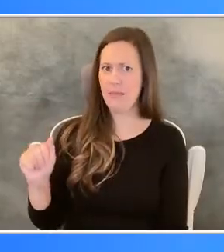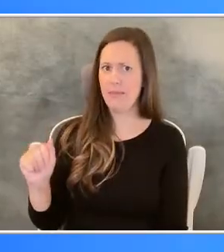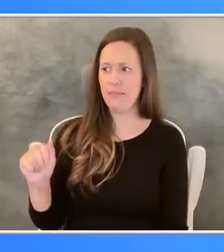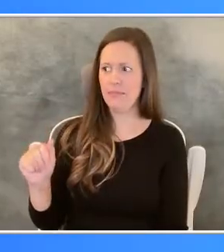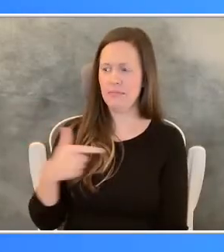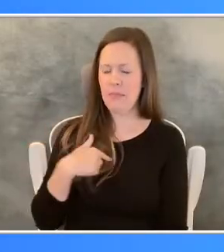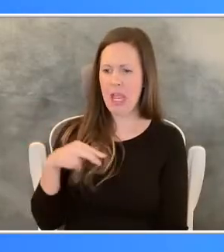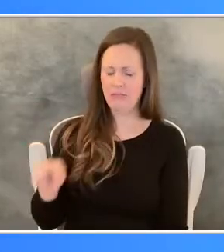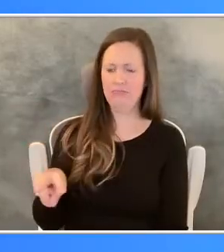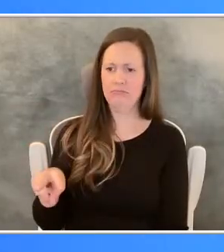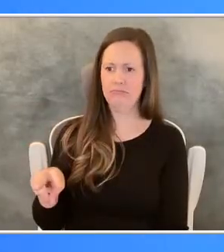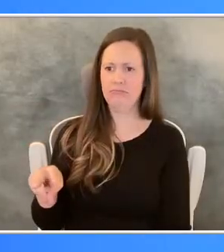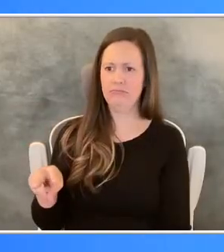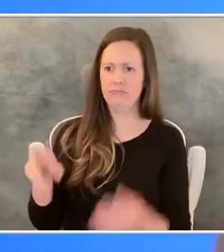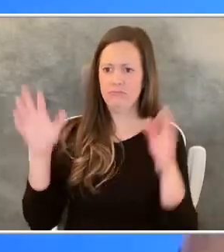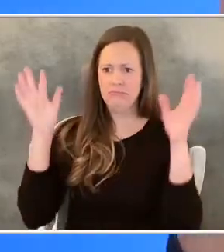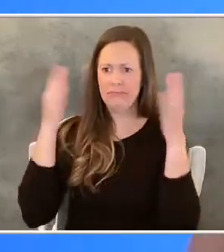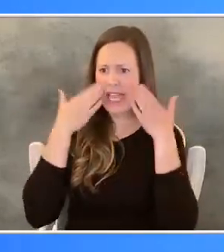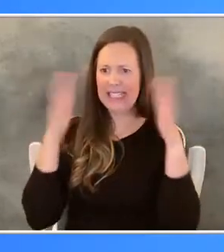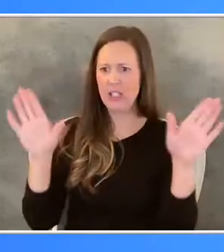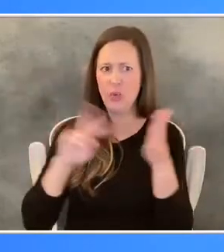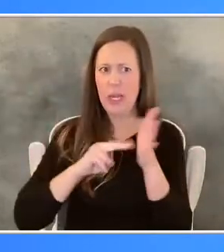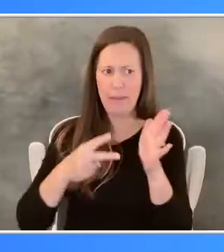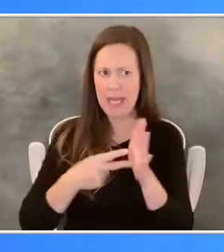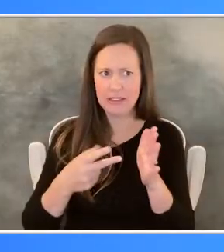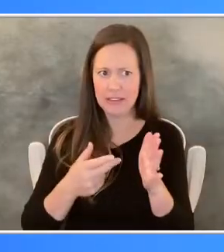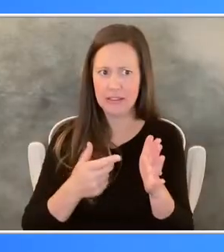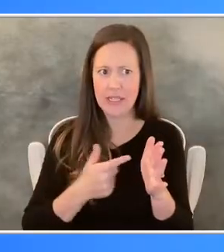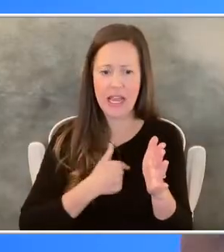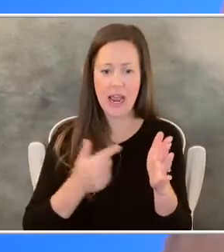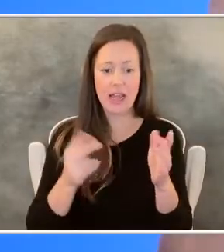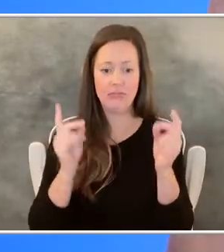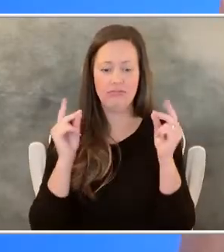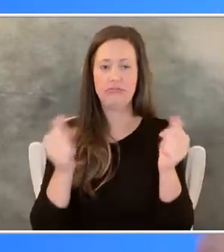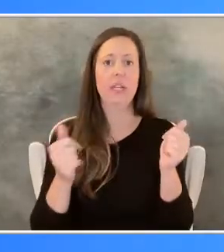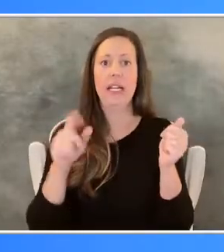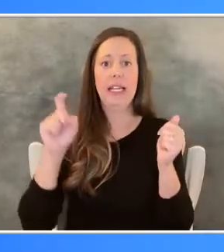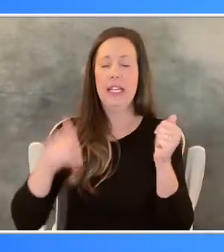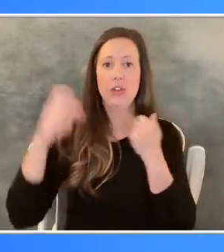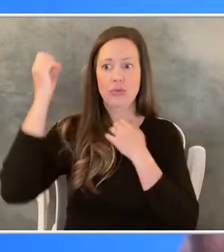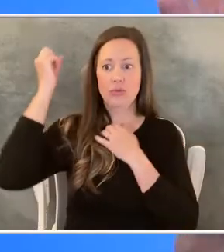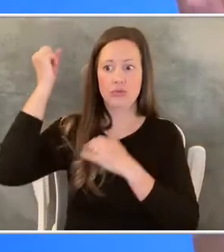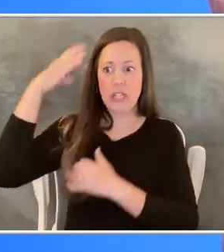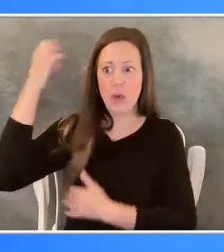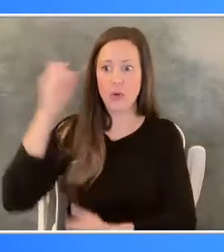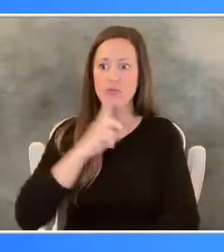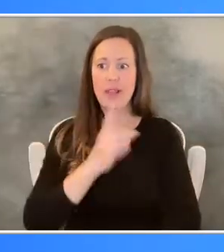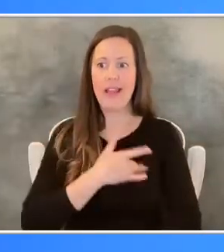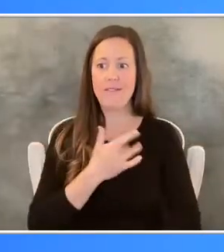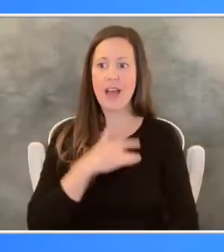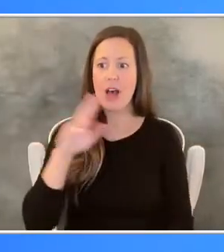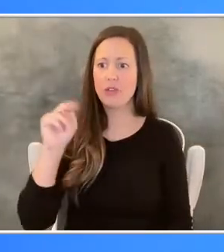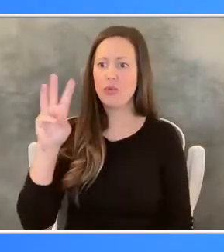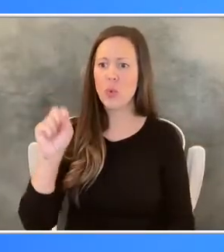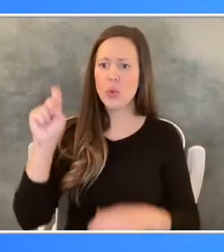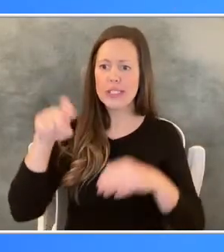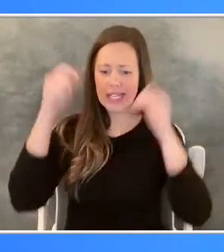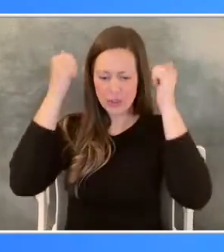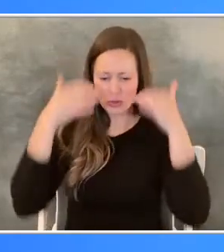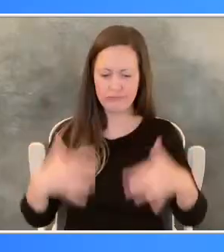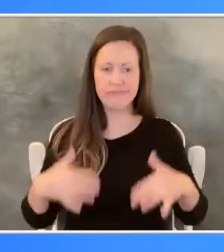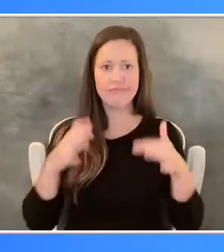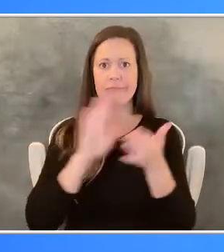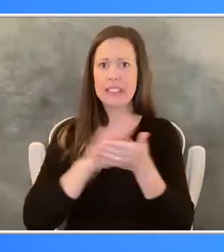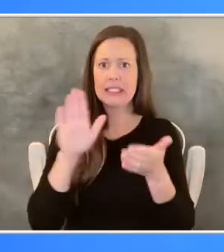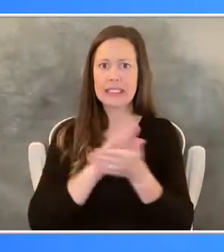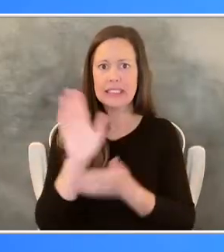jumped into the shower. I felt like I needed to wash off this news and be by myself and, and while I was in the